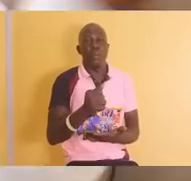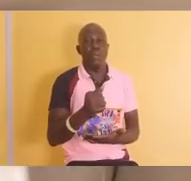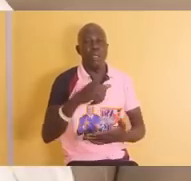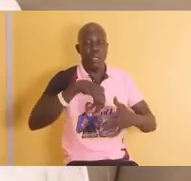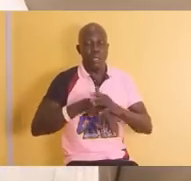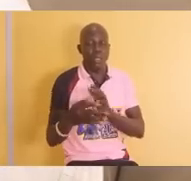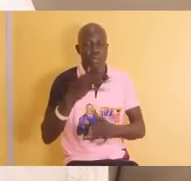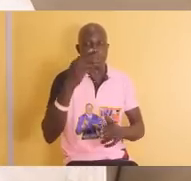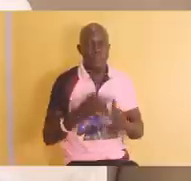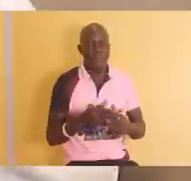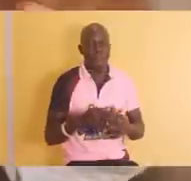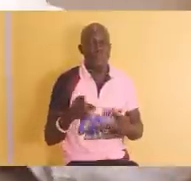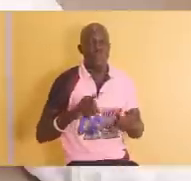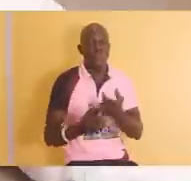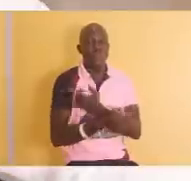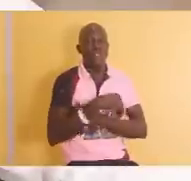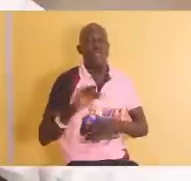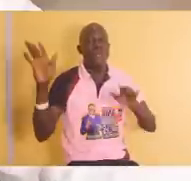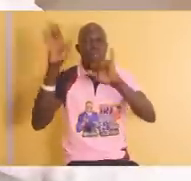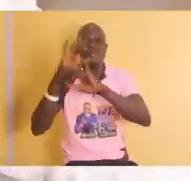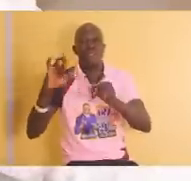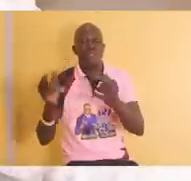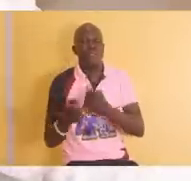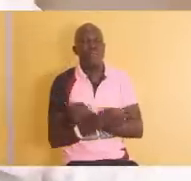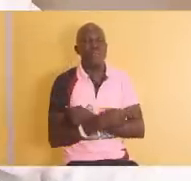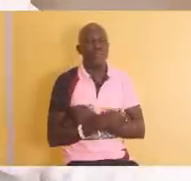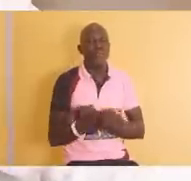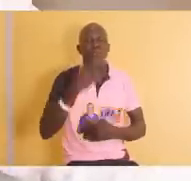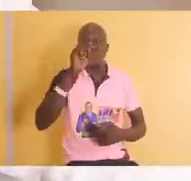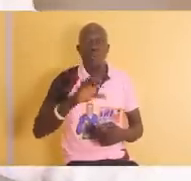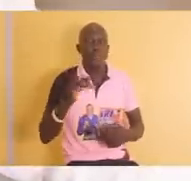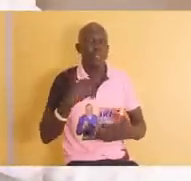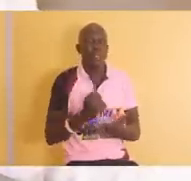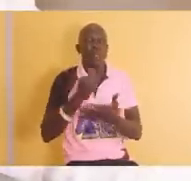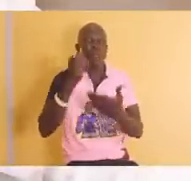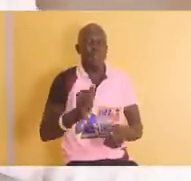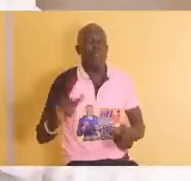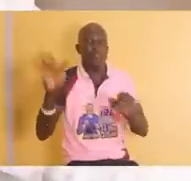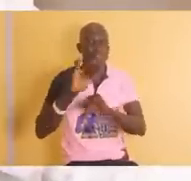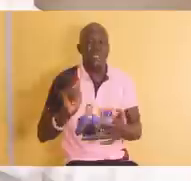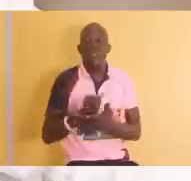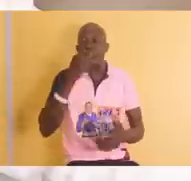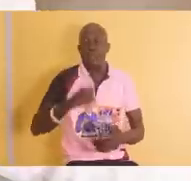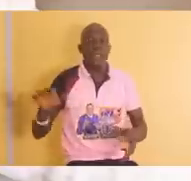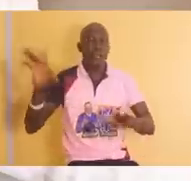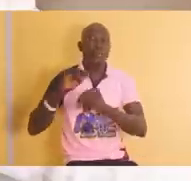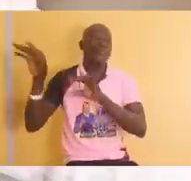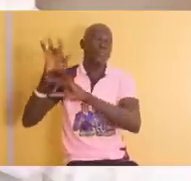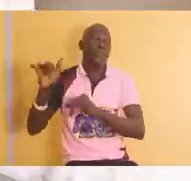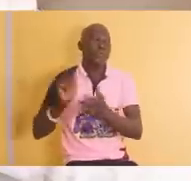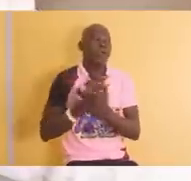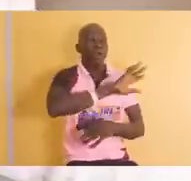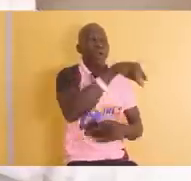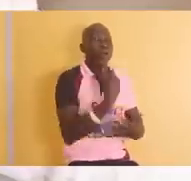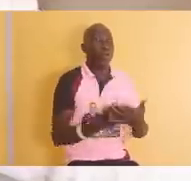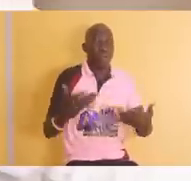la. Amen. Oni lojo anu. Today is the day of mercy. Ogbodo ra anu gba. You must obtain mercy. Ogbodo ra anu gba. You must obtain mercy. Eyin